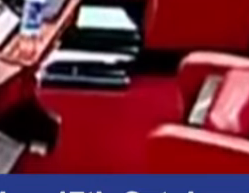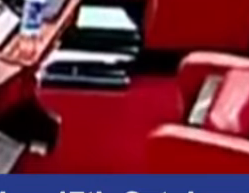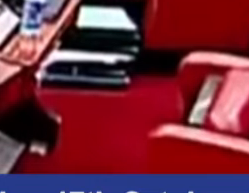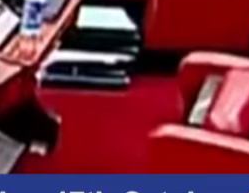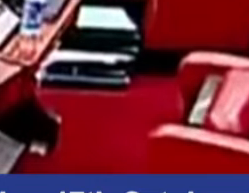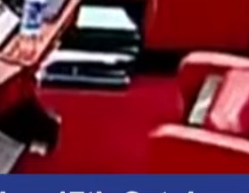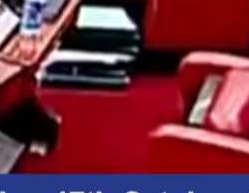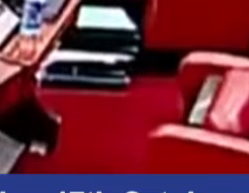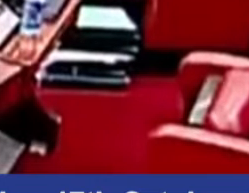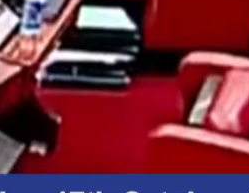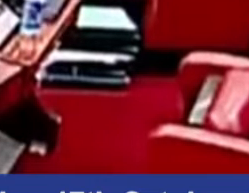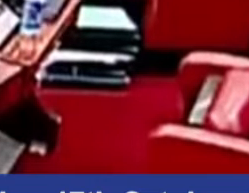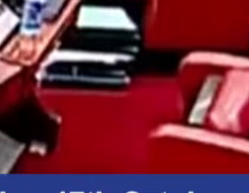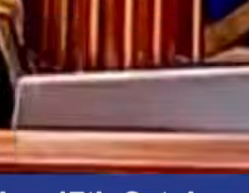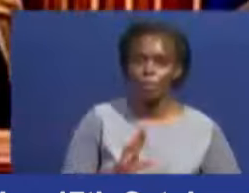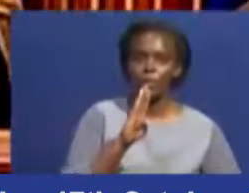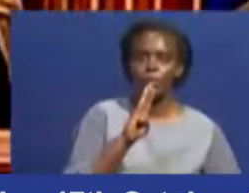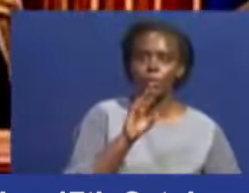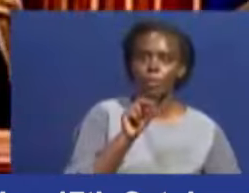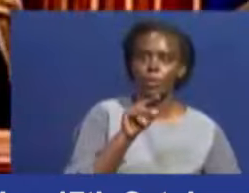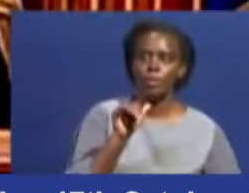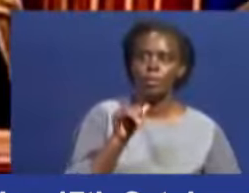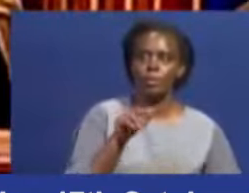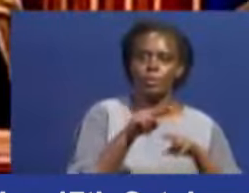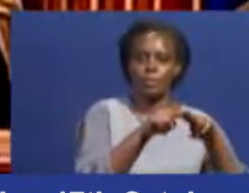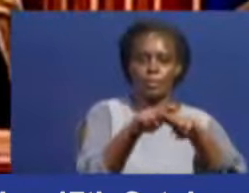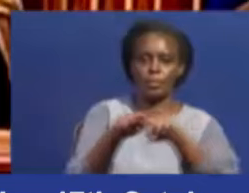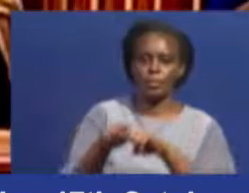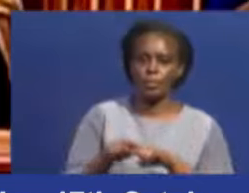Order, Honorable Senators. Senator Boni, please take your seat.